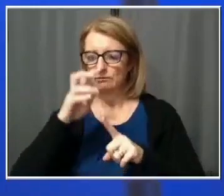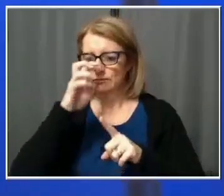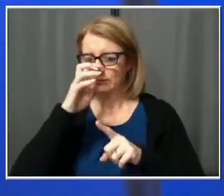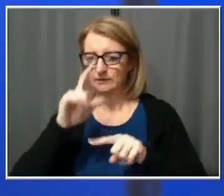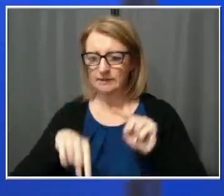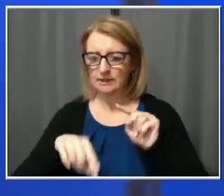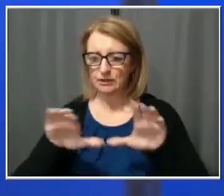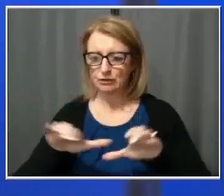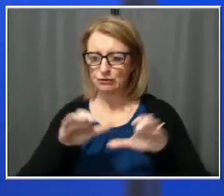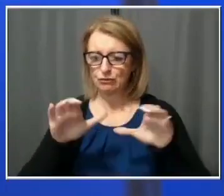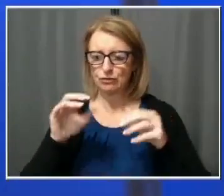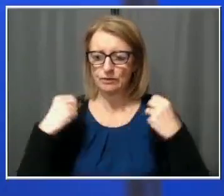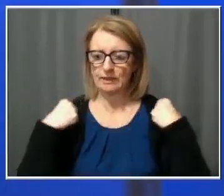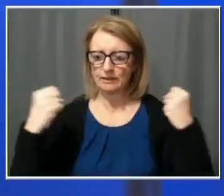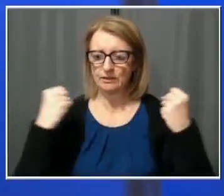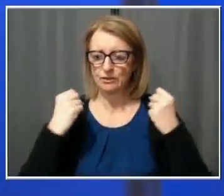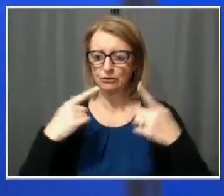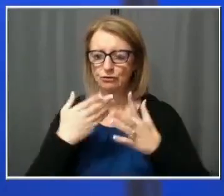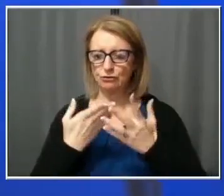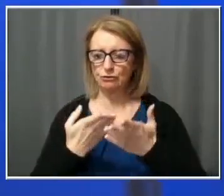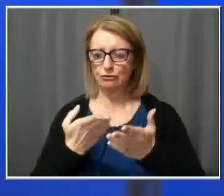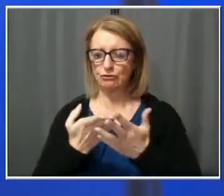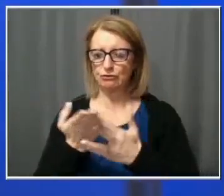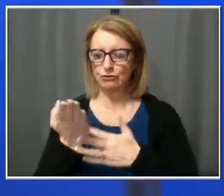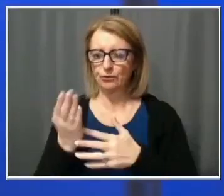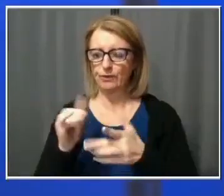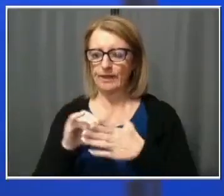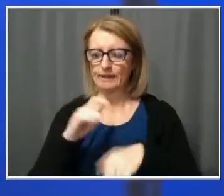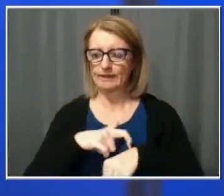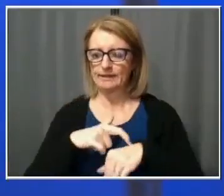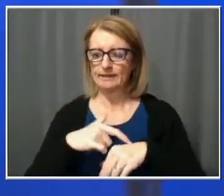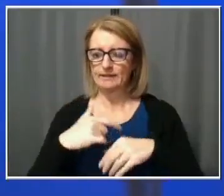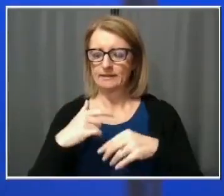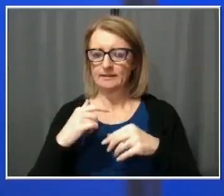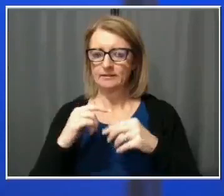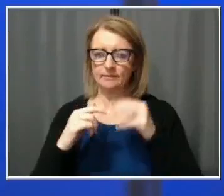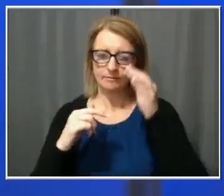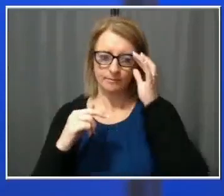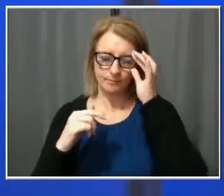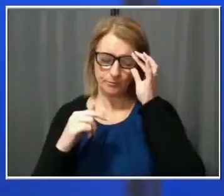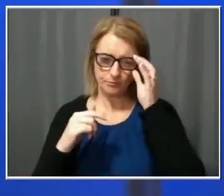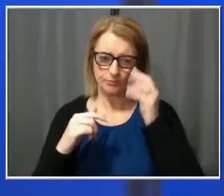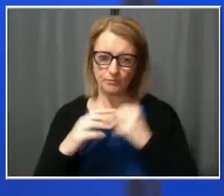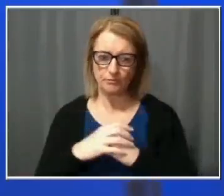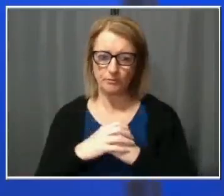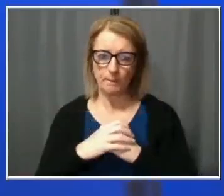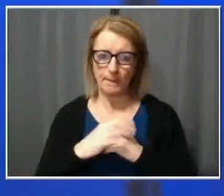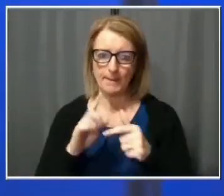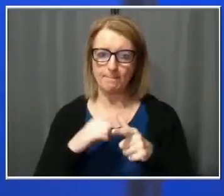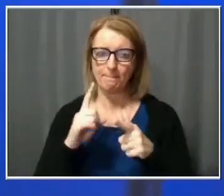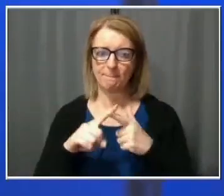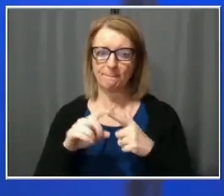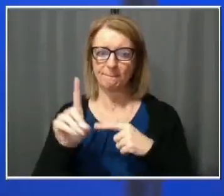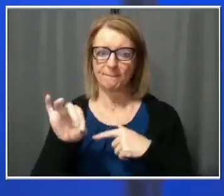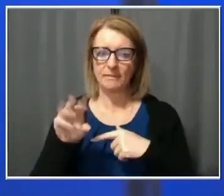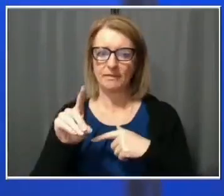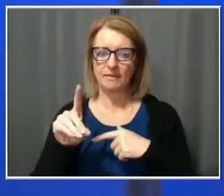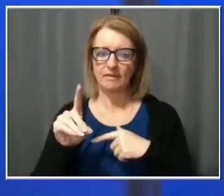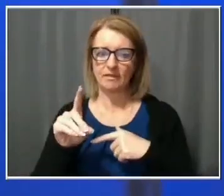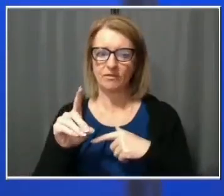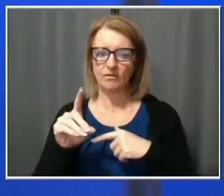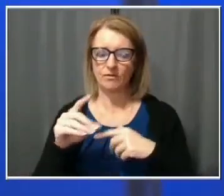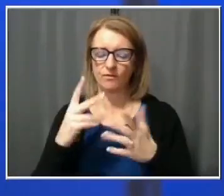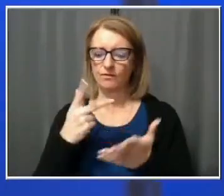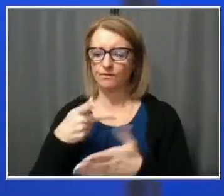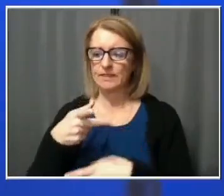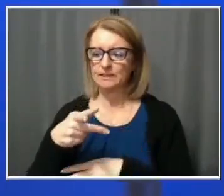sort of exercise during that recovery because me being me, I probably would have pushed it a little bit. And then I did physical